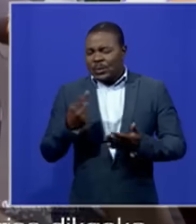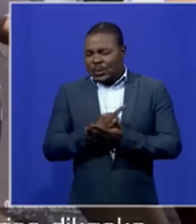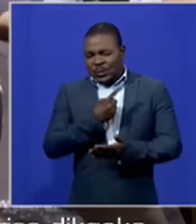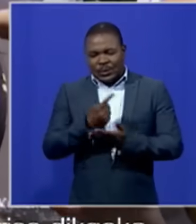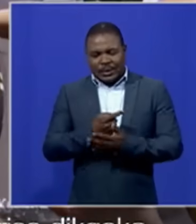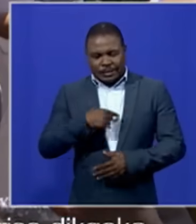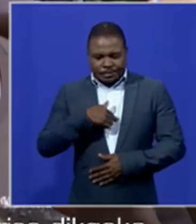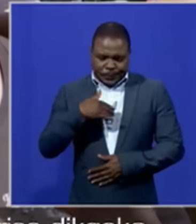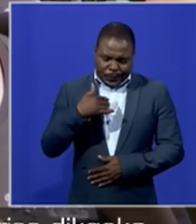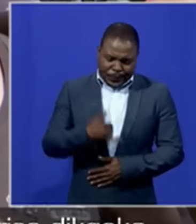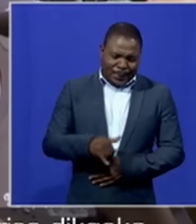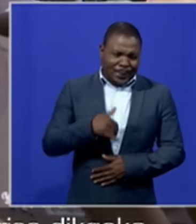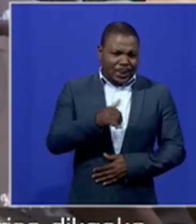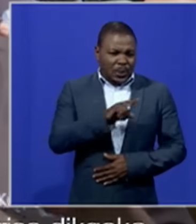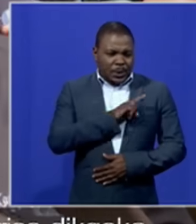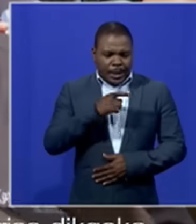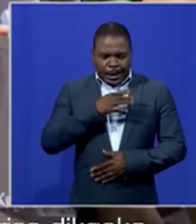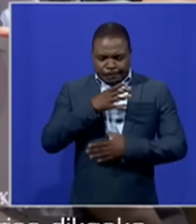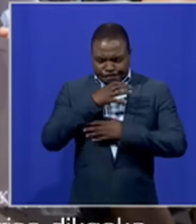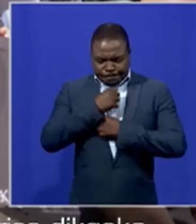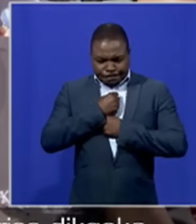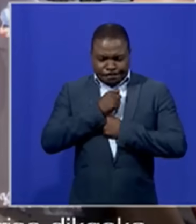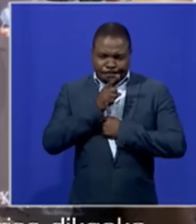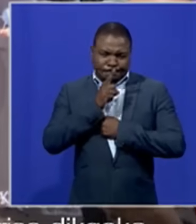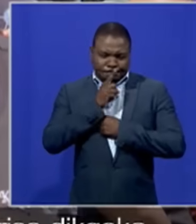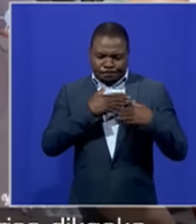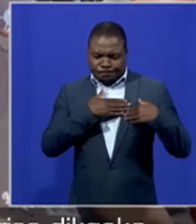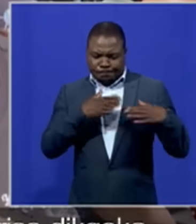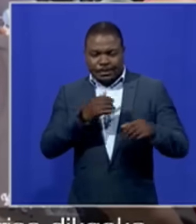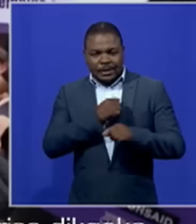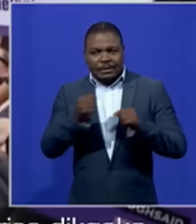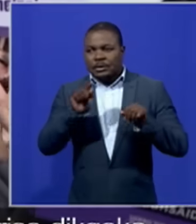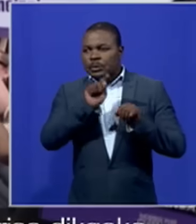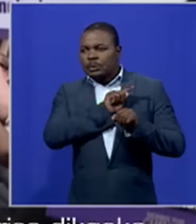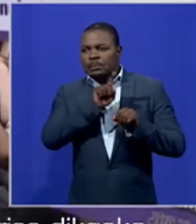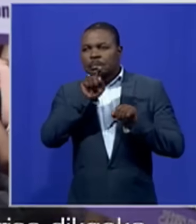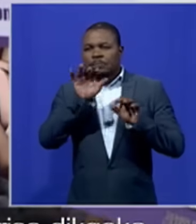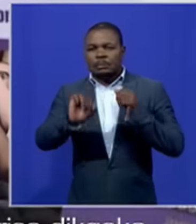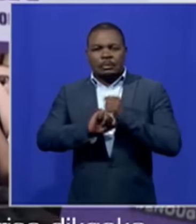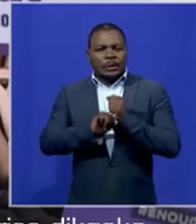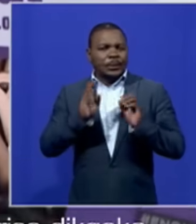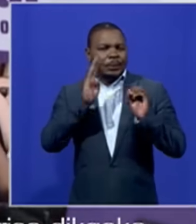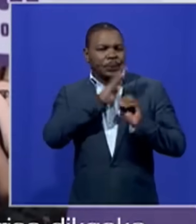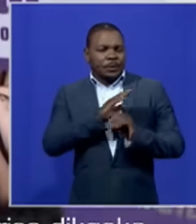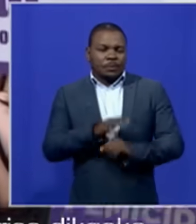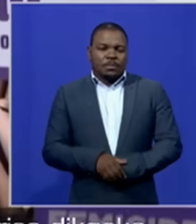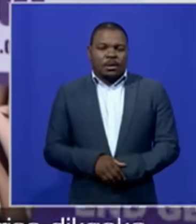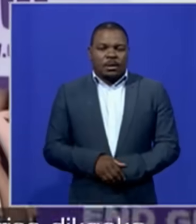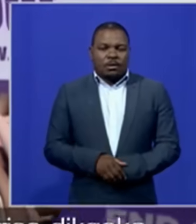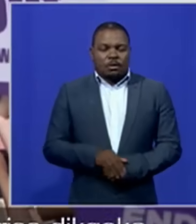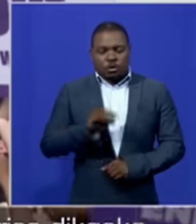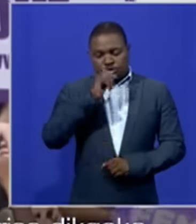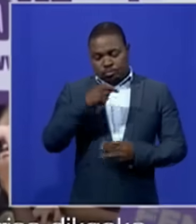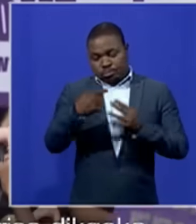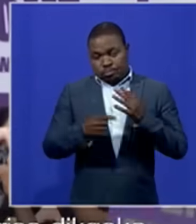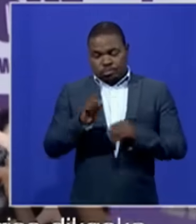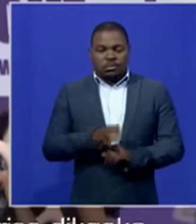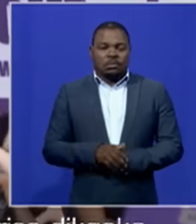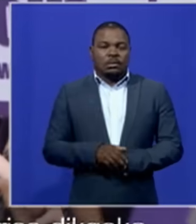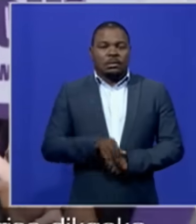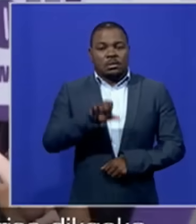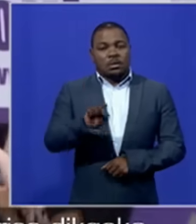been painful to be silenced and not have people stand by you. Mo kgasong eno o tla utlwa fa Africa